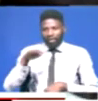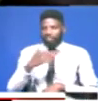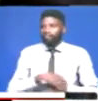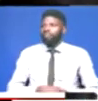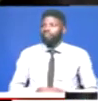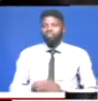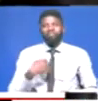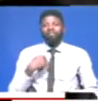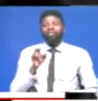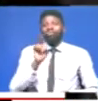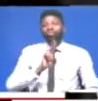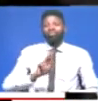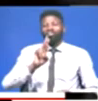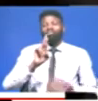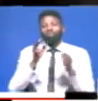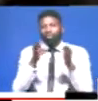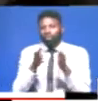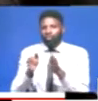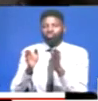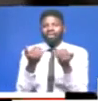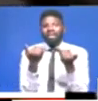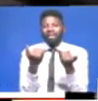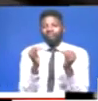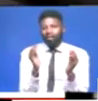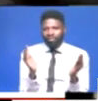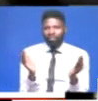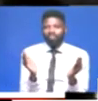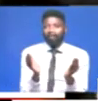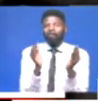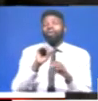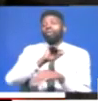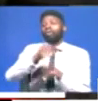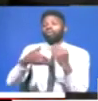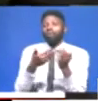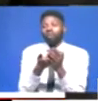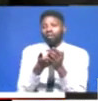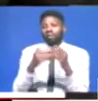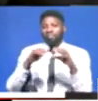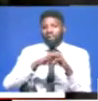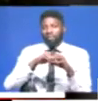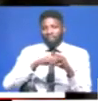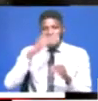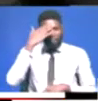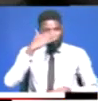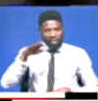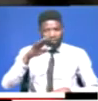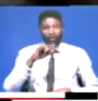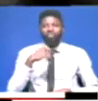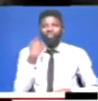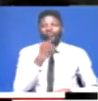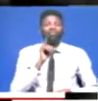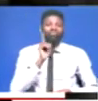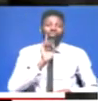urge all members of Parliament who will be the first tomorrow to exercise